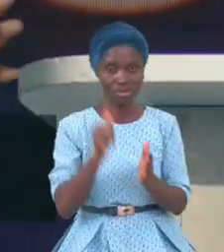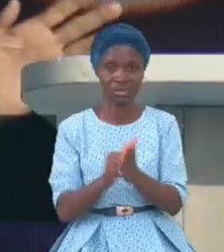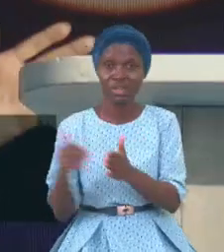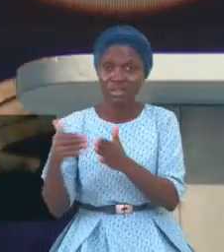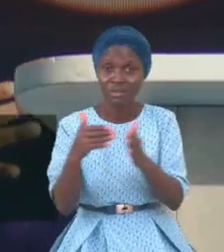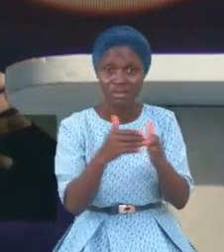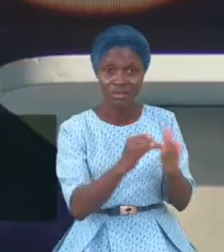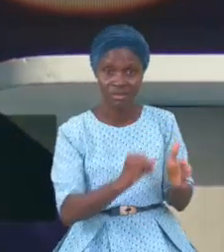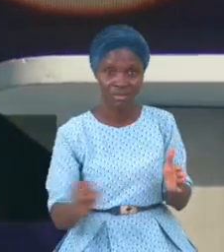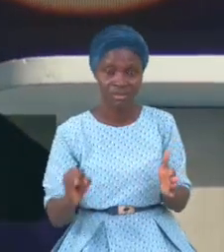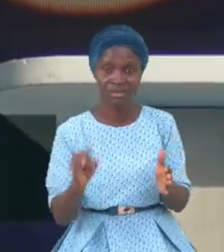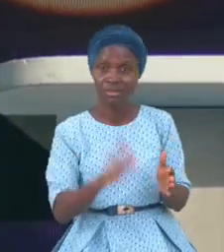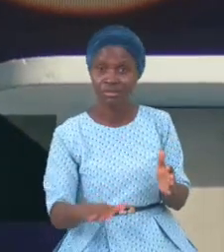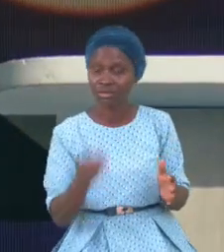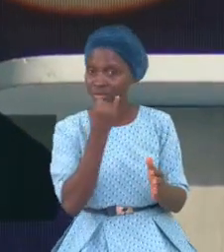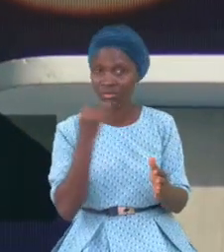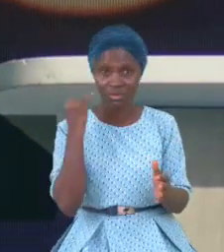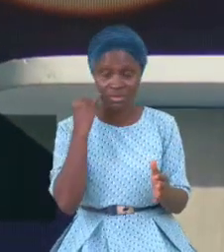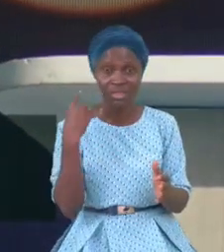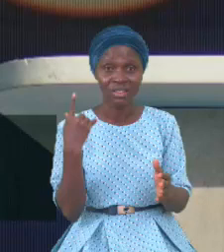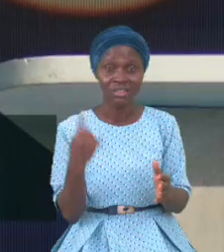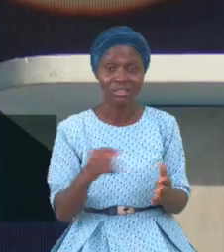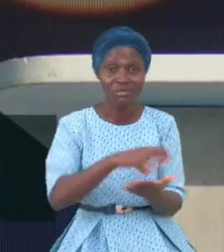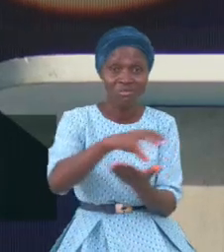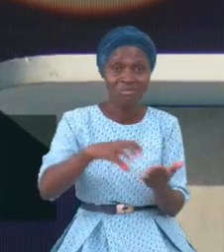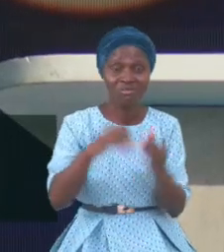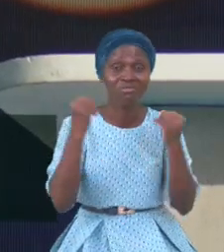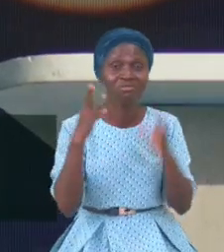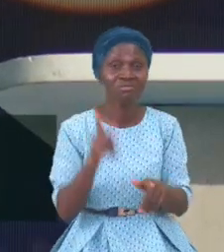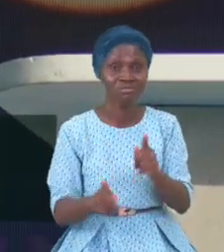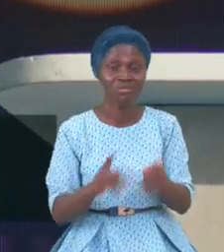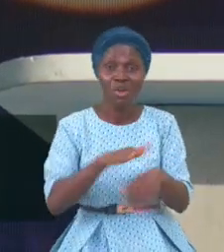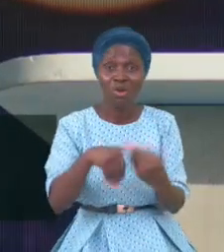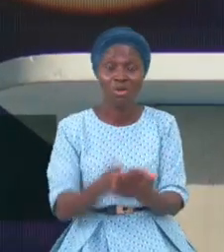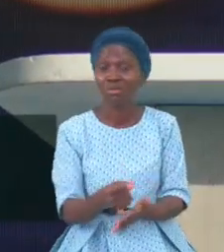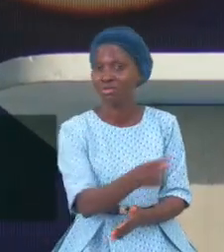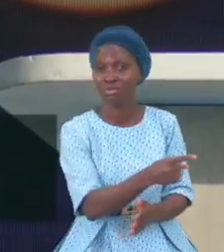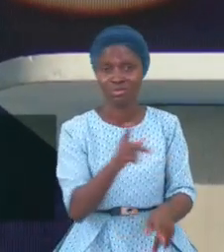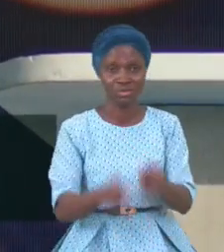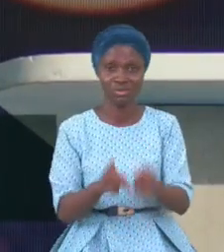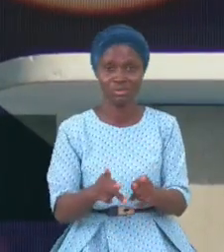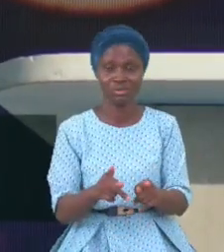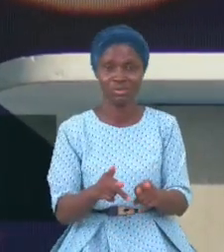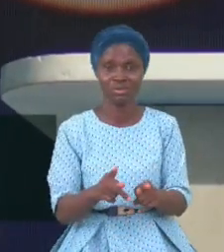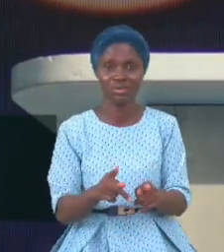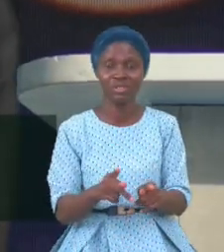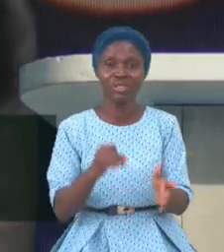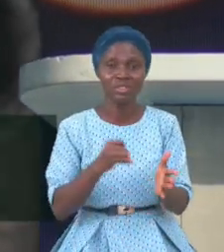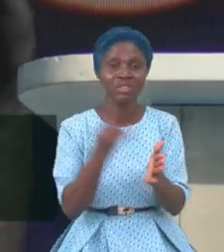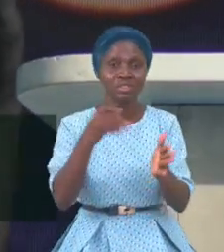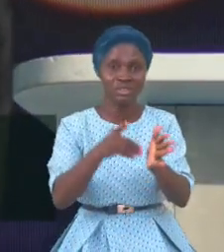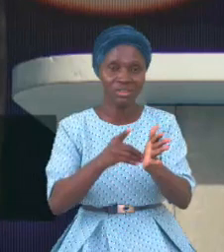the mixed multitude, all those people, it demanded courage. That's what Aaron learned